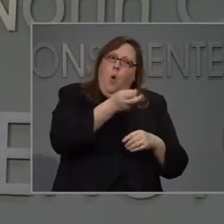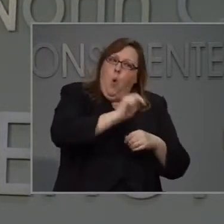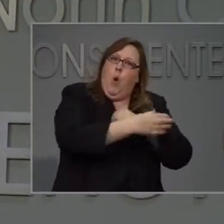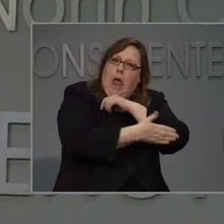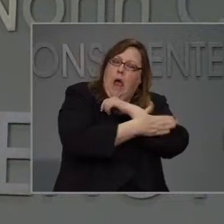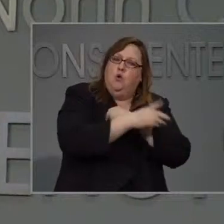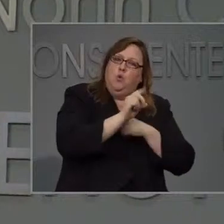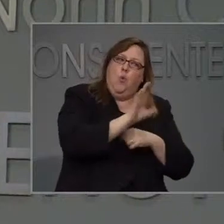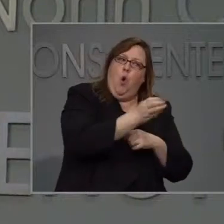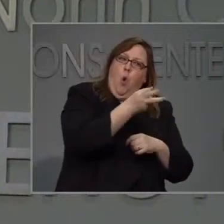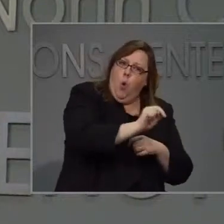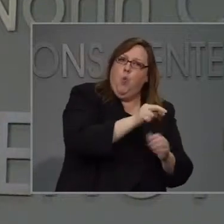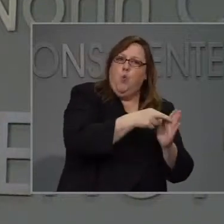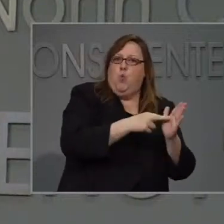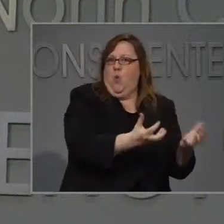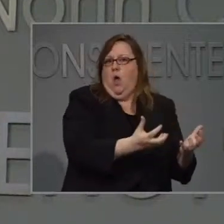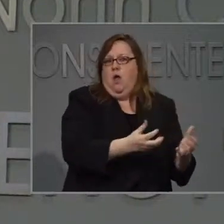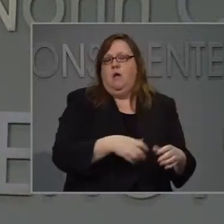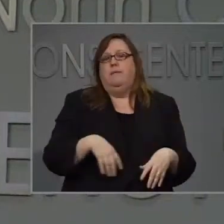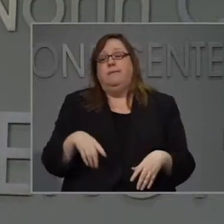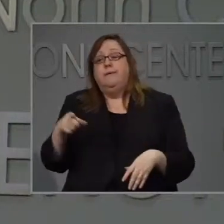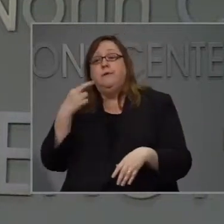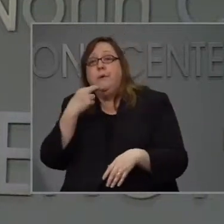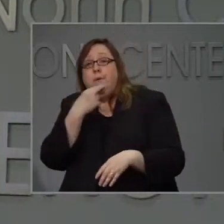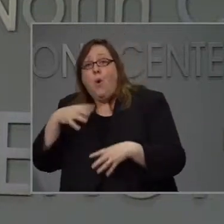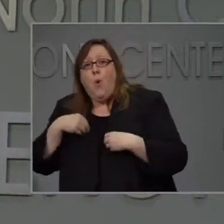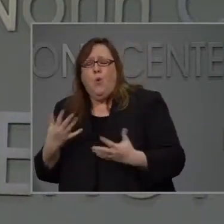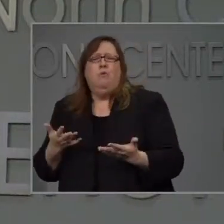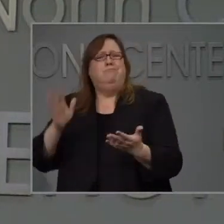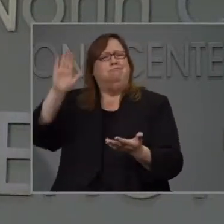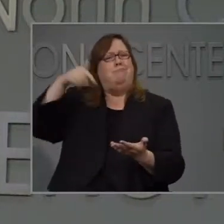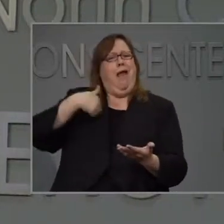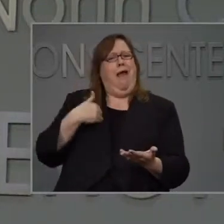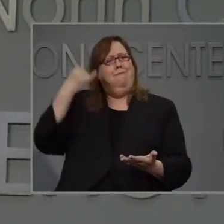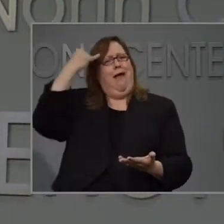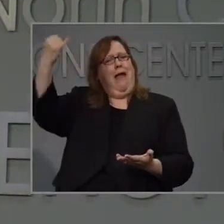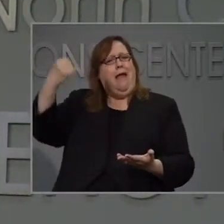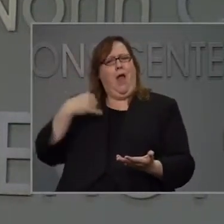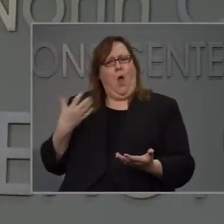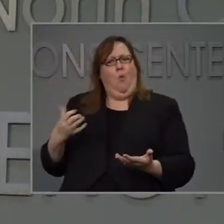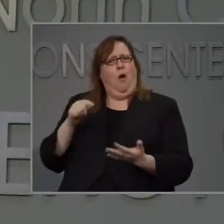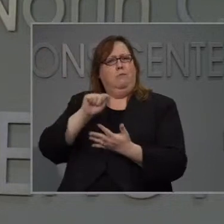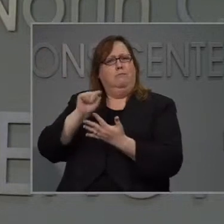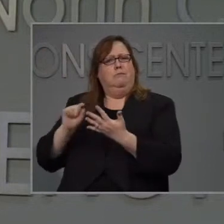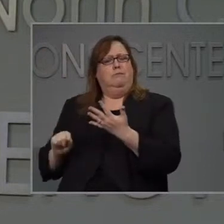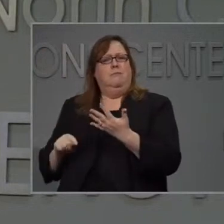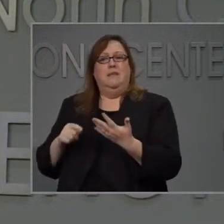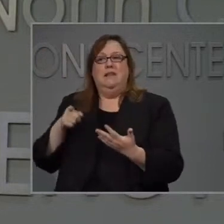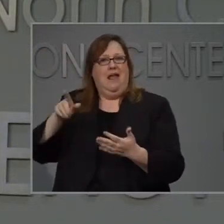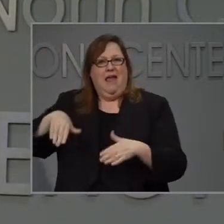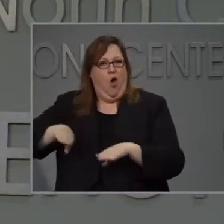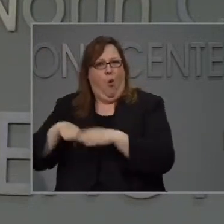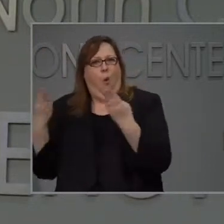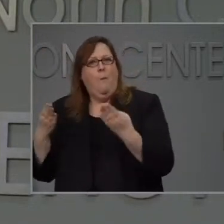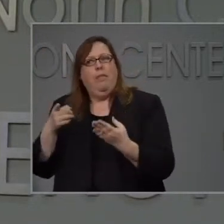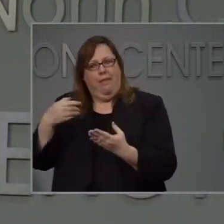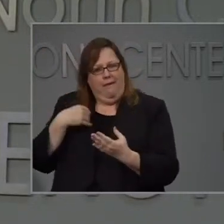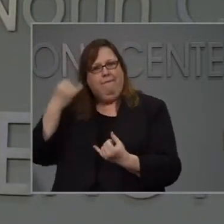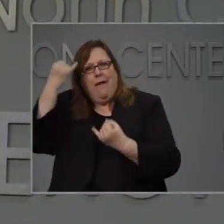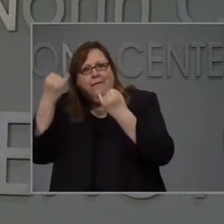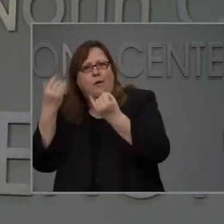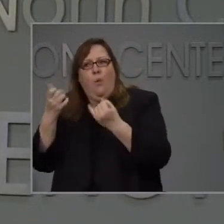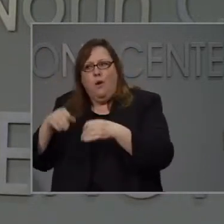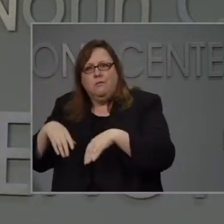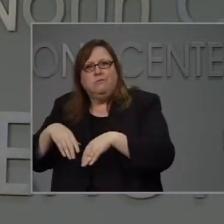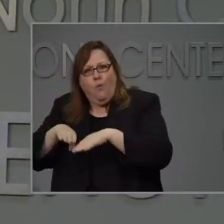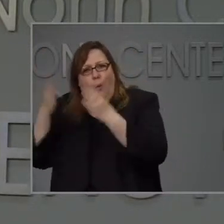We're hearing a lot from restaurant owners and other businesses that are yet to operate and won't be